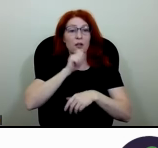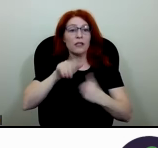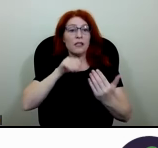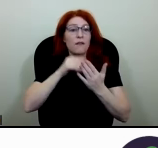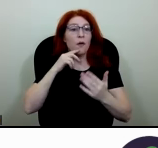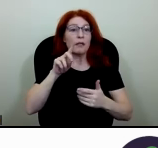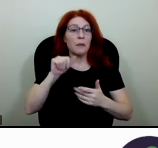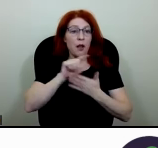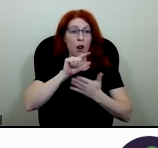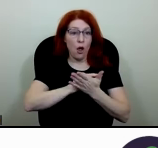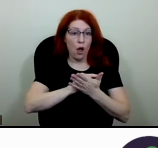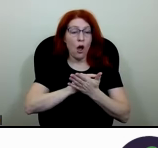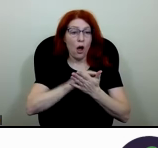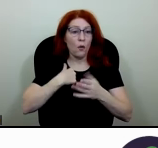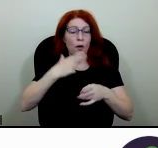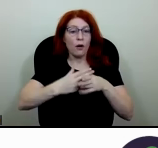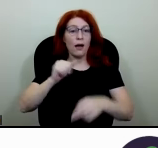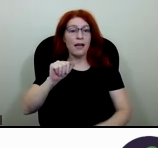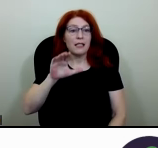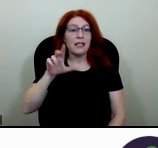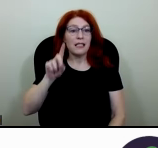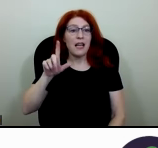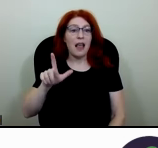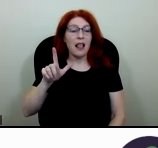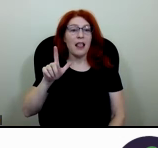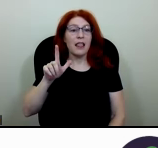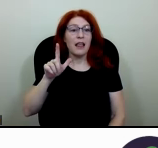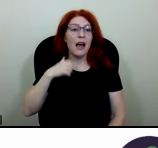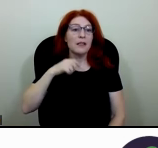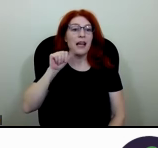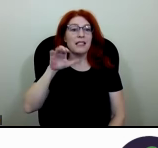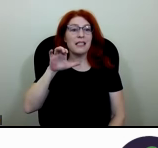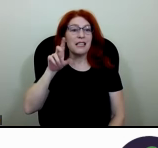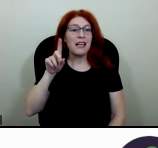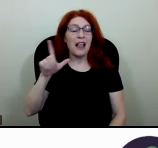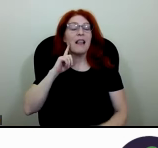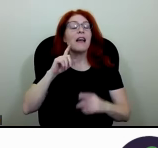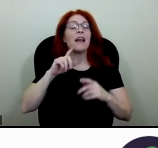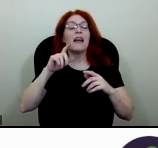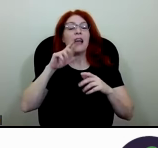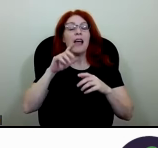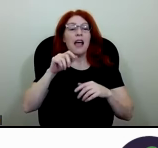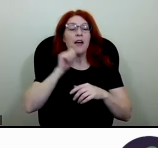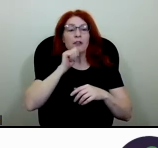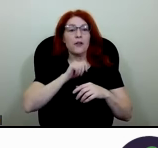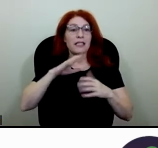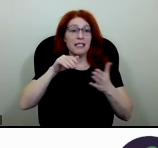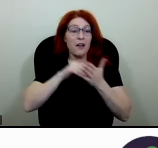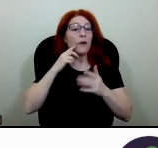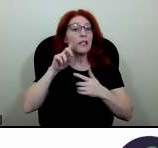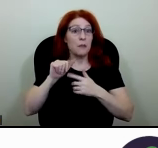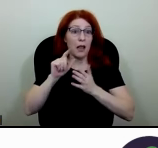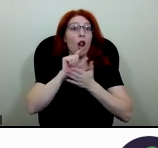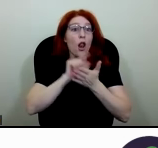Disability Law. We call it ACDL. So I may say ACDL, that's the Arizona Center for Disability Law. I want to